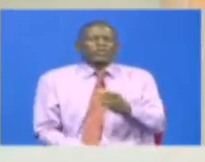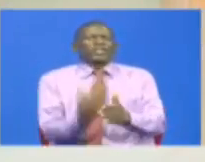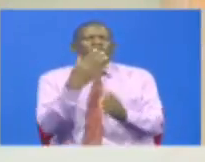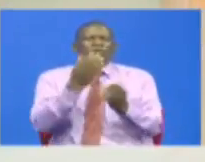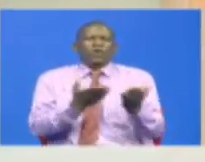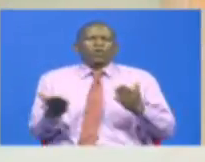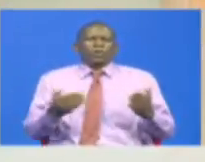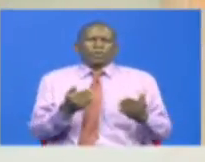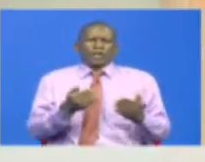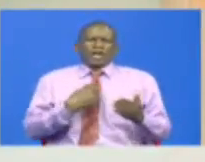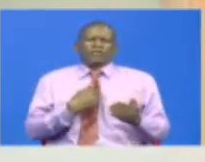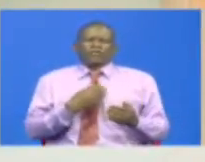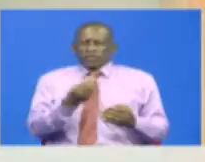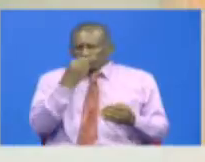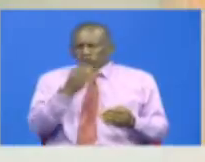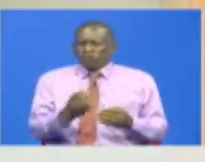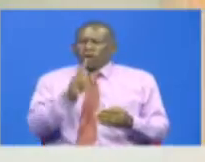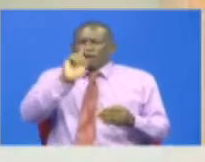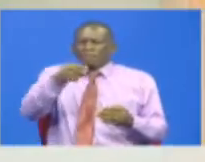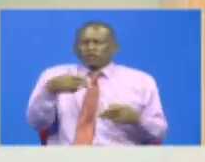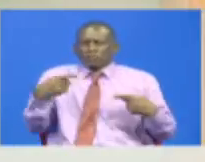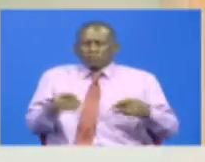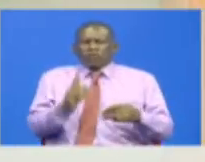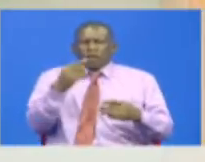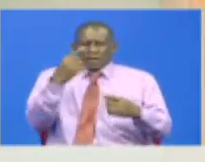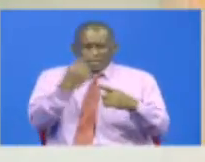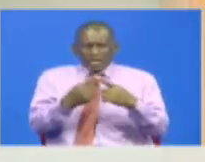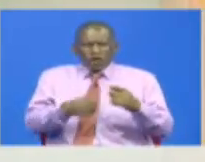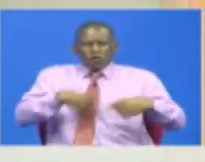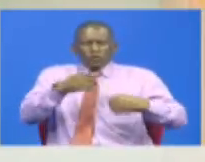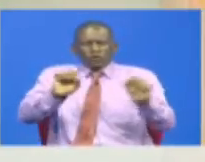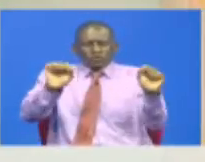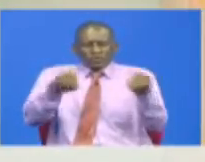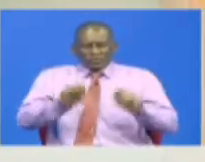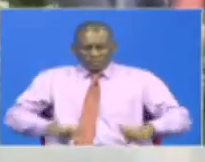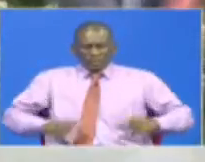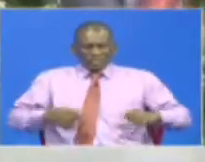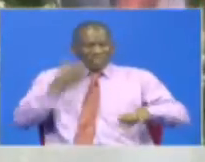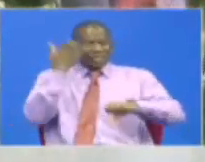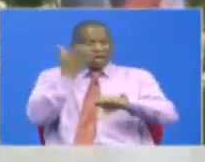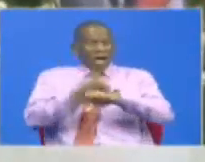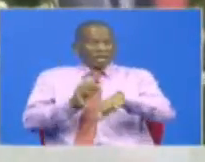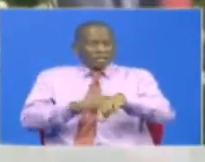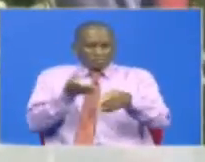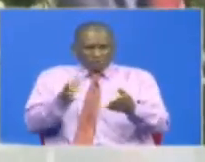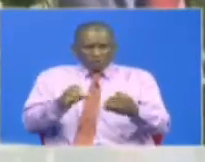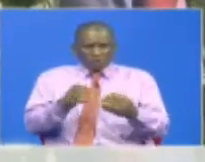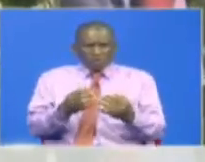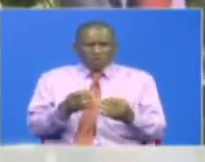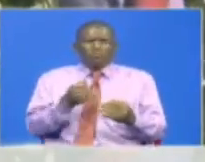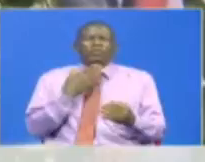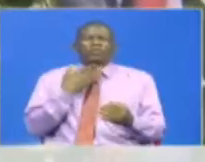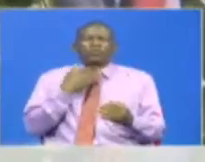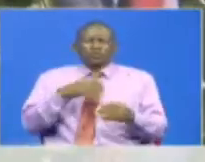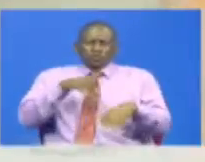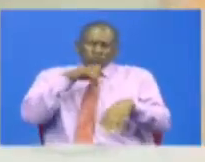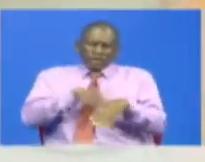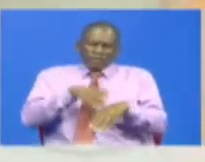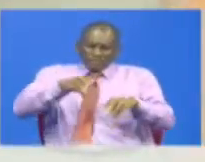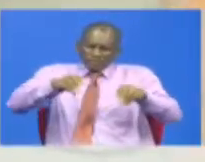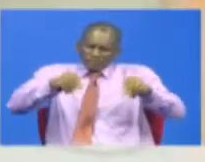year. So we contribute in saving lives. This is a very tough times. We would really like to get this fertilizer to the